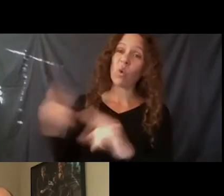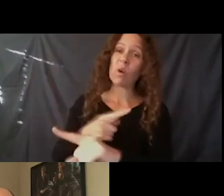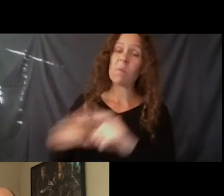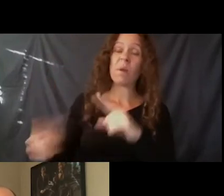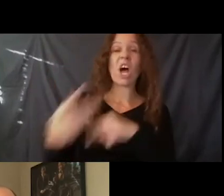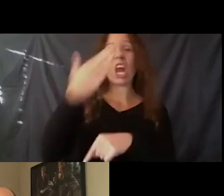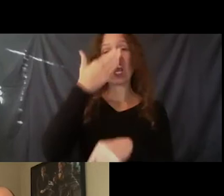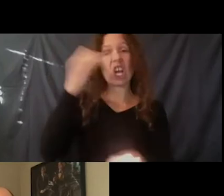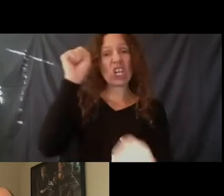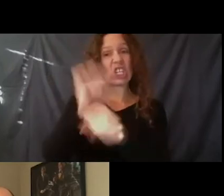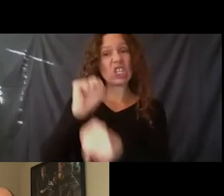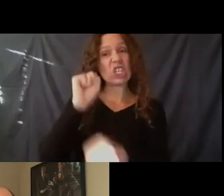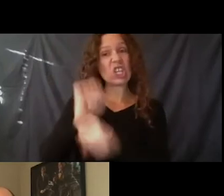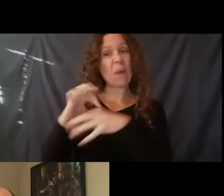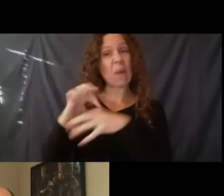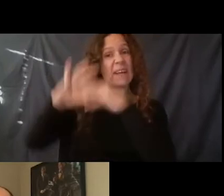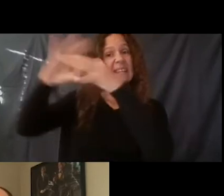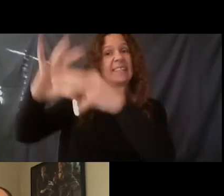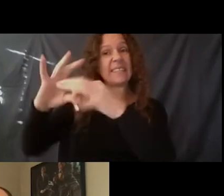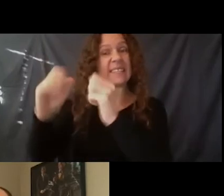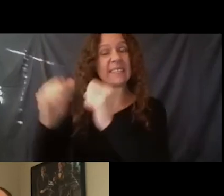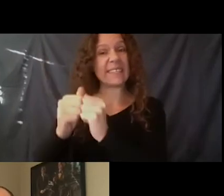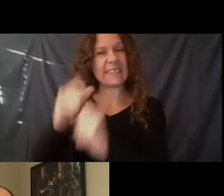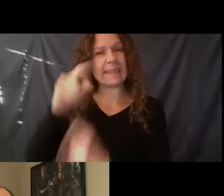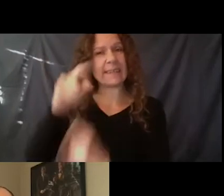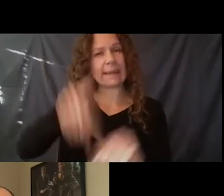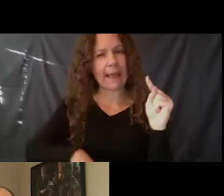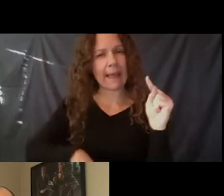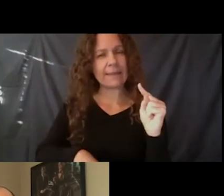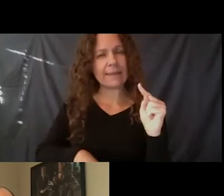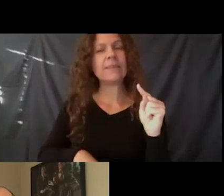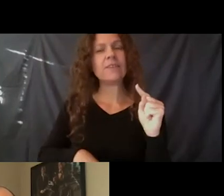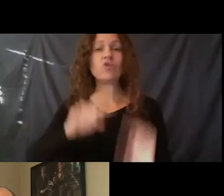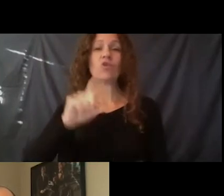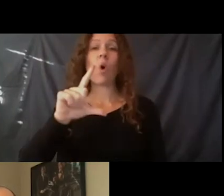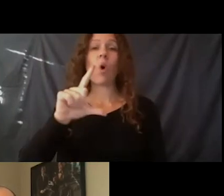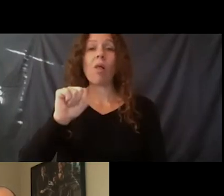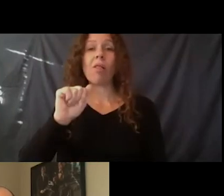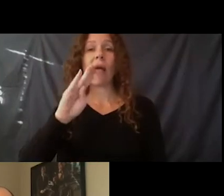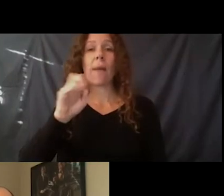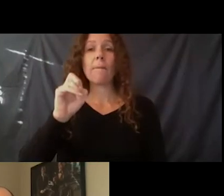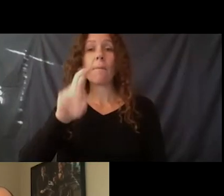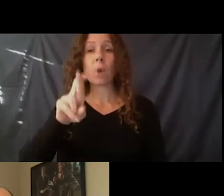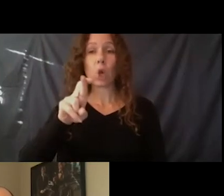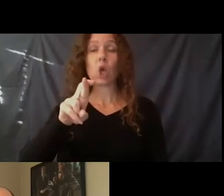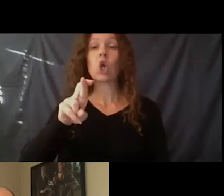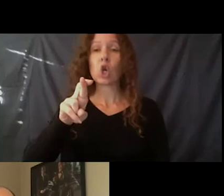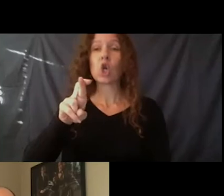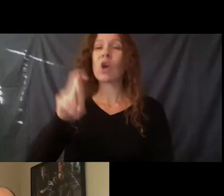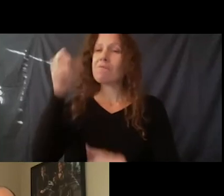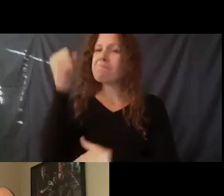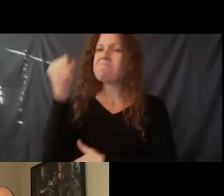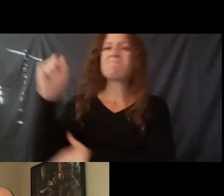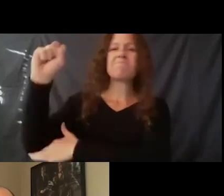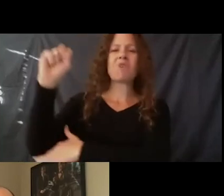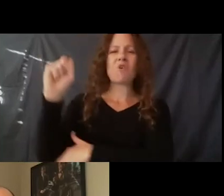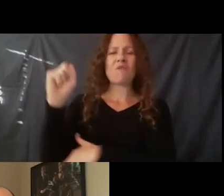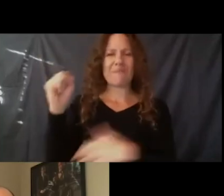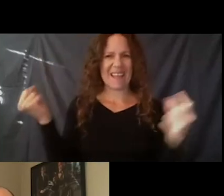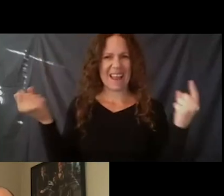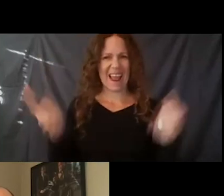jobs connected to that roof overhead. So the labor movement in Los Angeles came together with community allies and